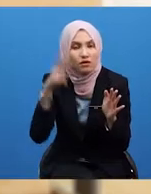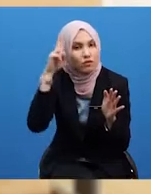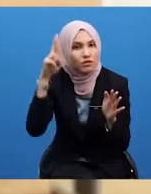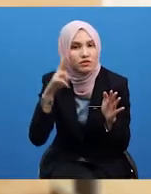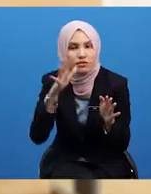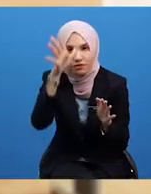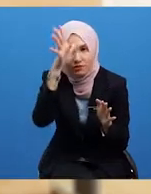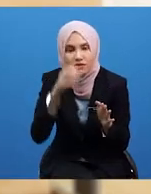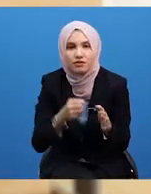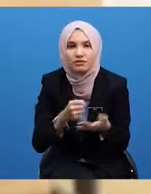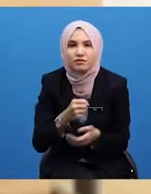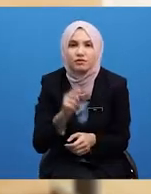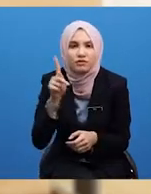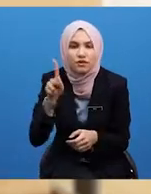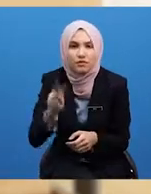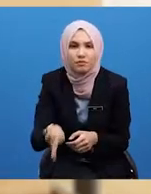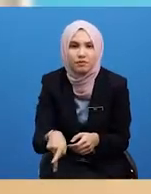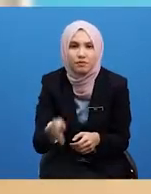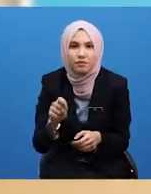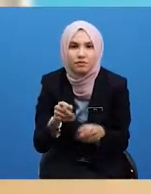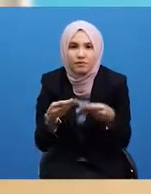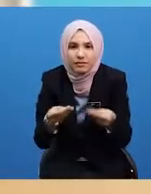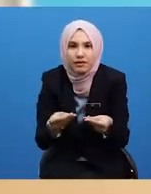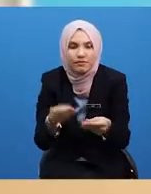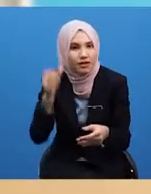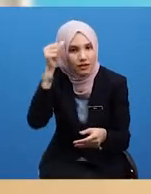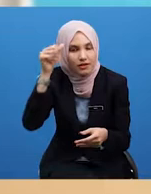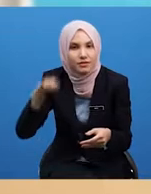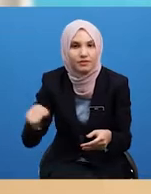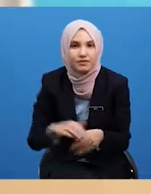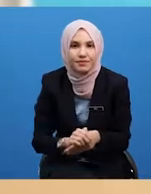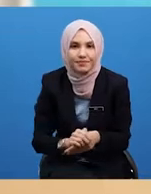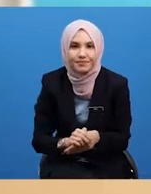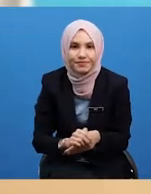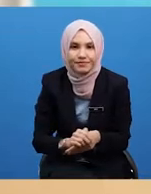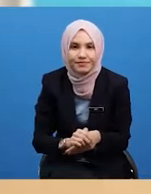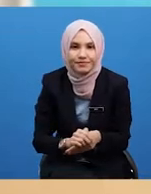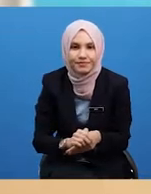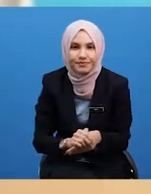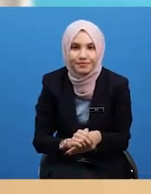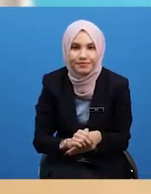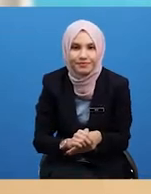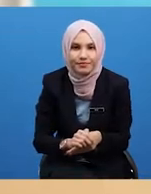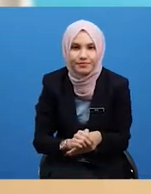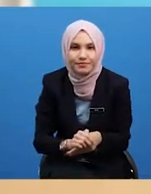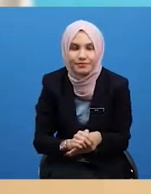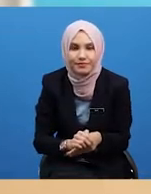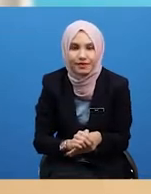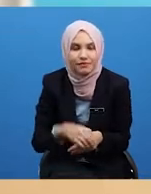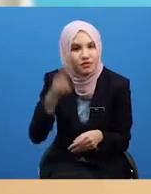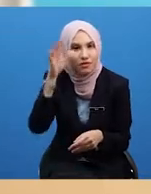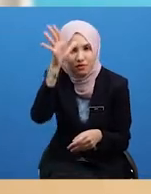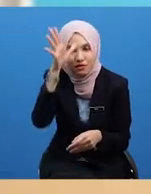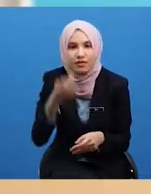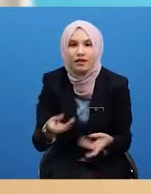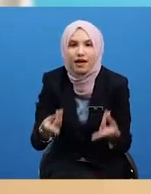is supposed to defend his son. Remember the part of the story when Ike Lewis, Abner's father, came